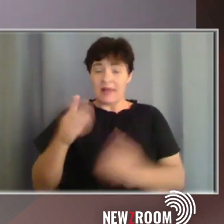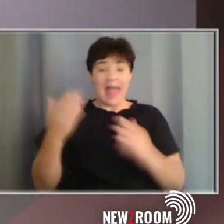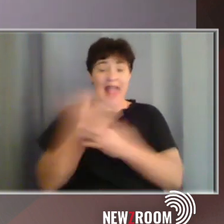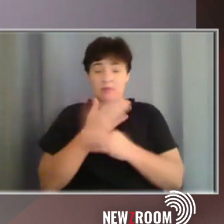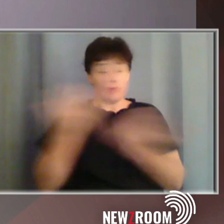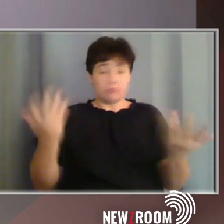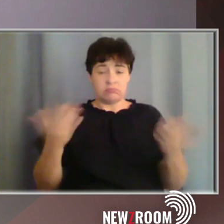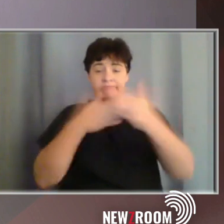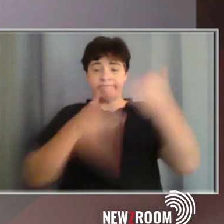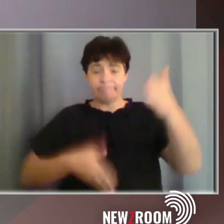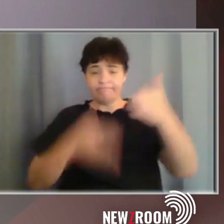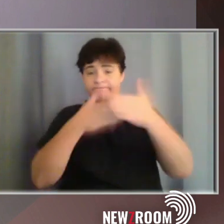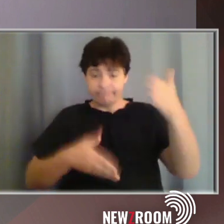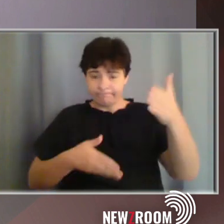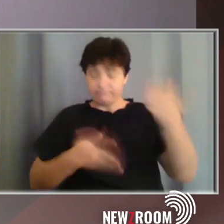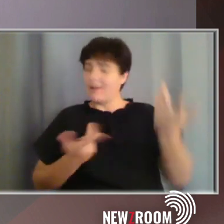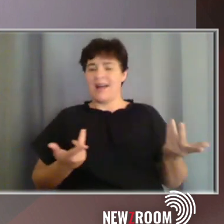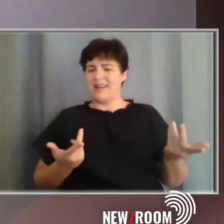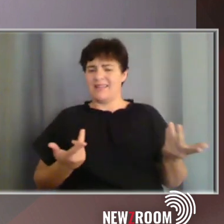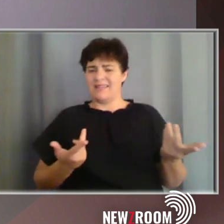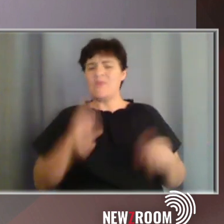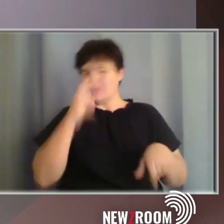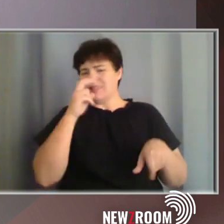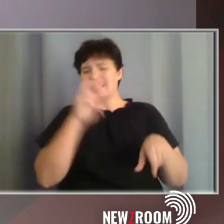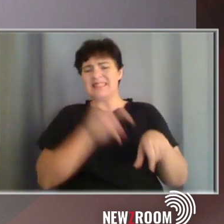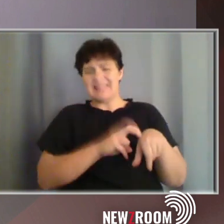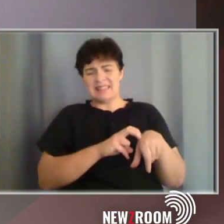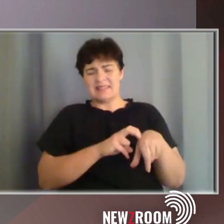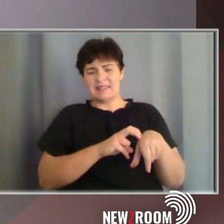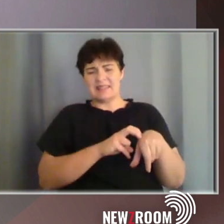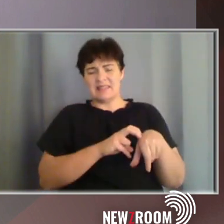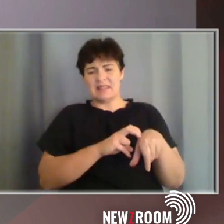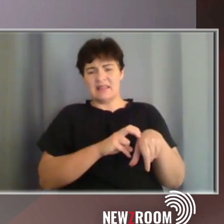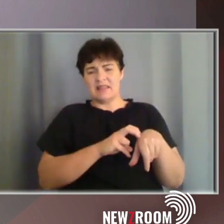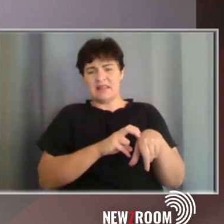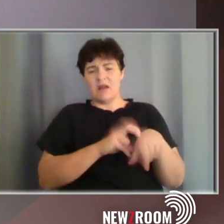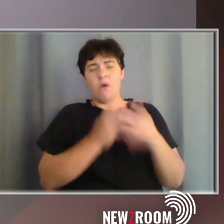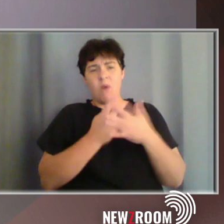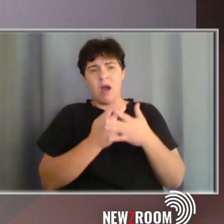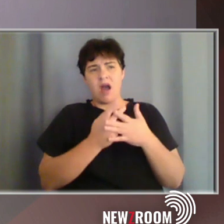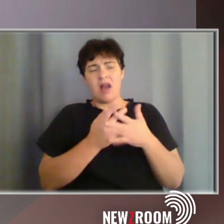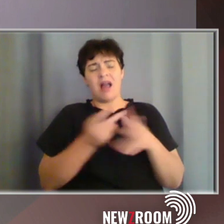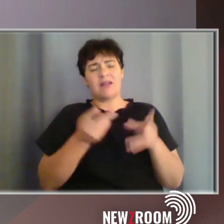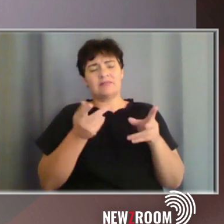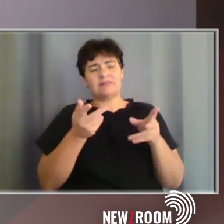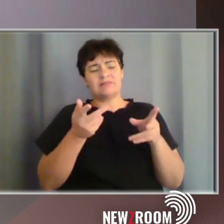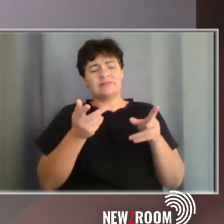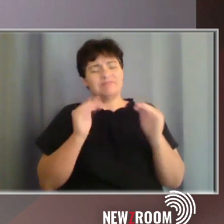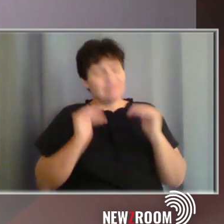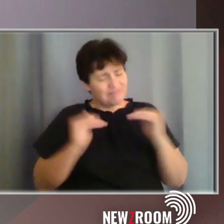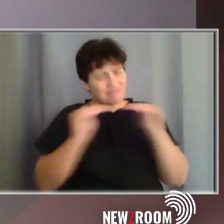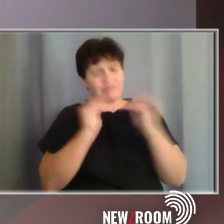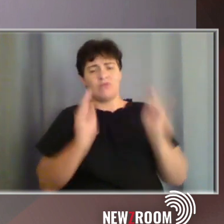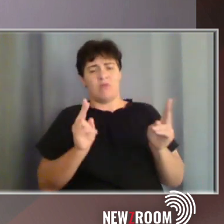it really, we need to come to a point where we are making it a norm that we have over 2 million